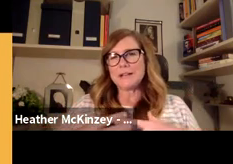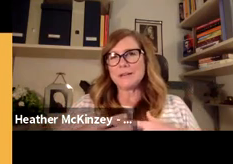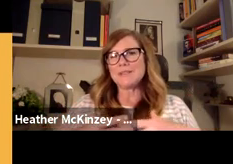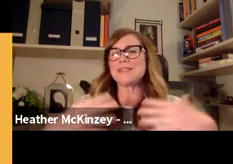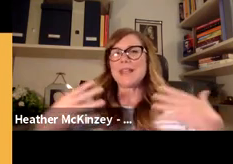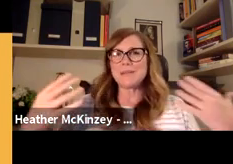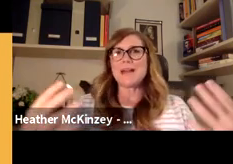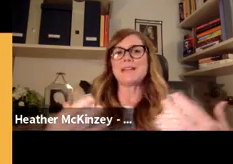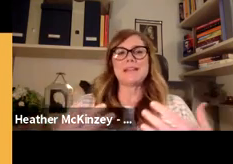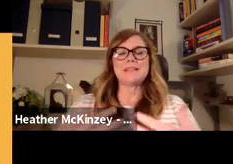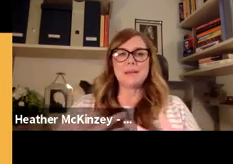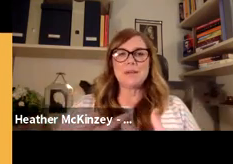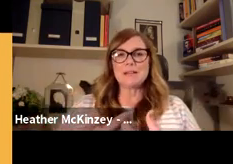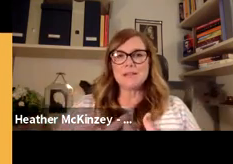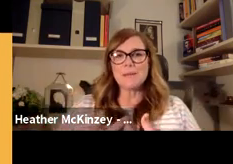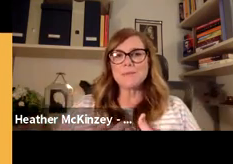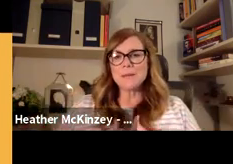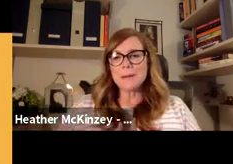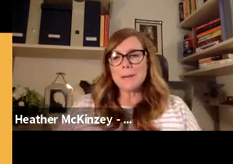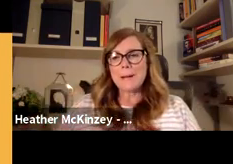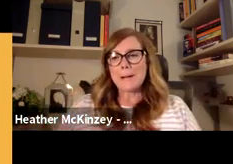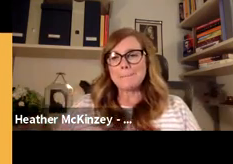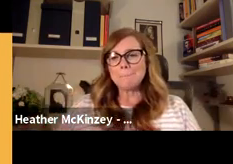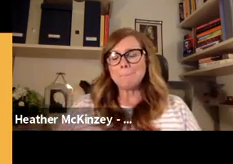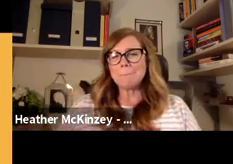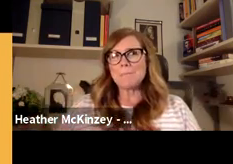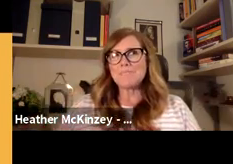center, same idea, same concepts.